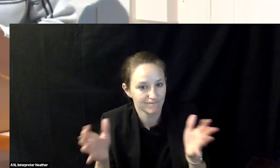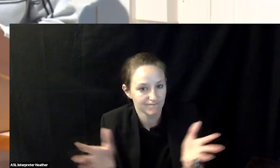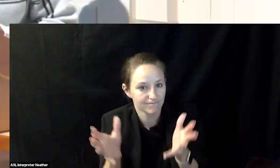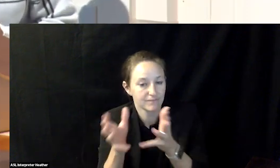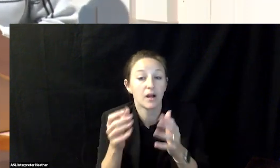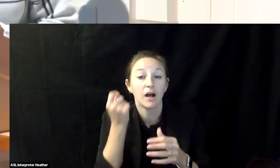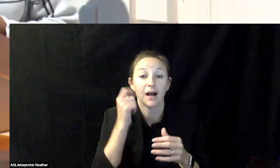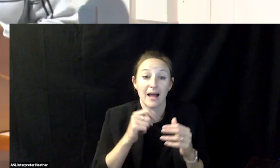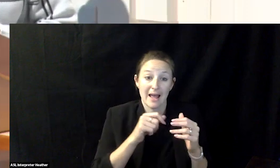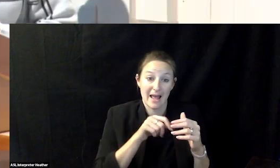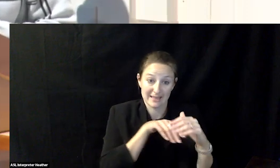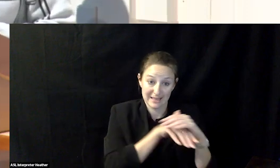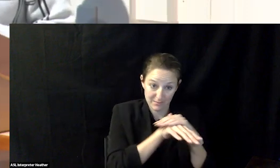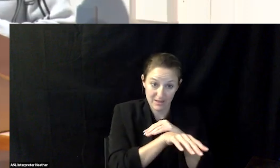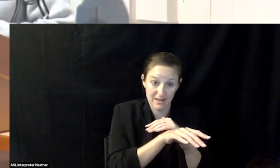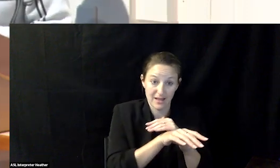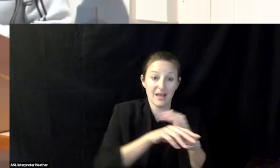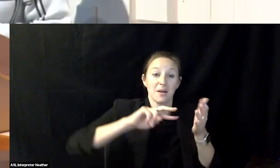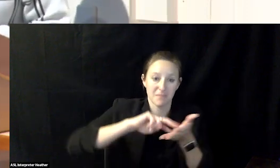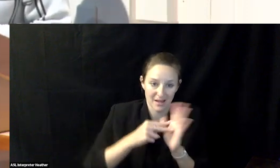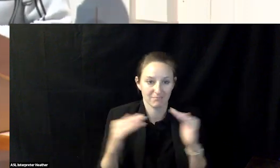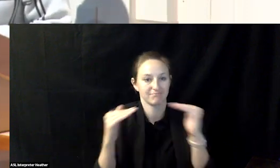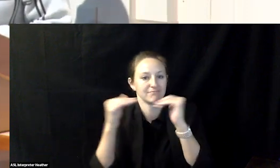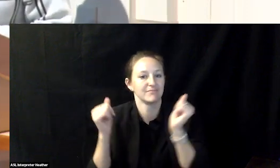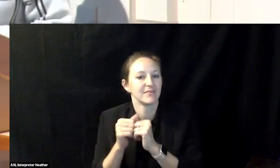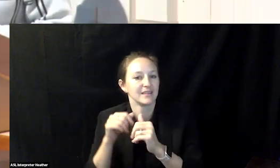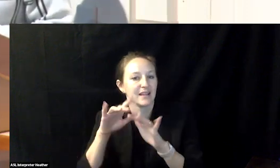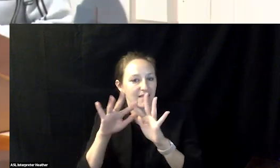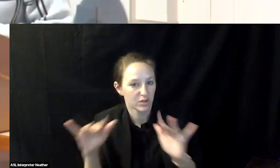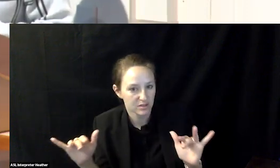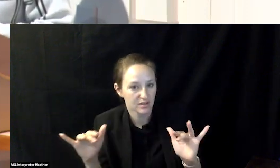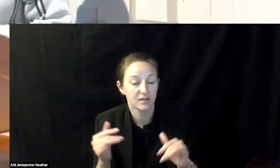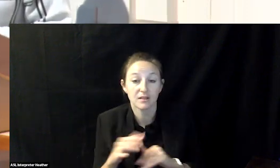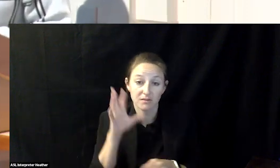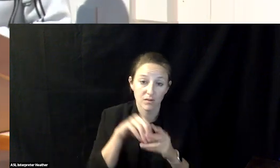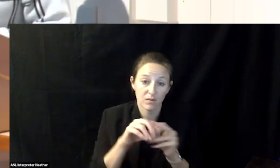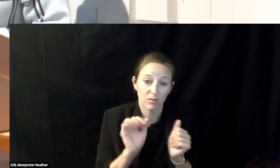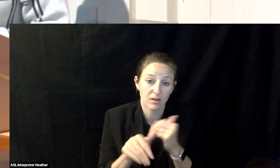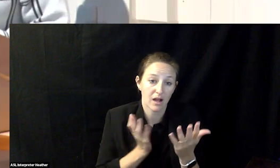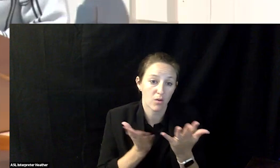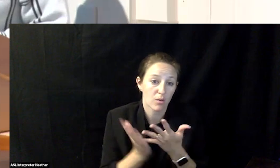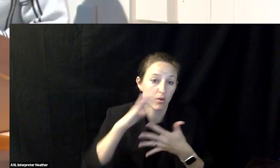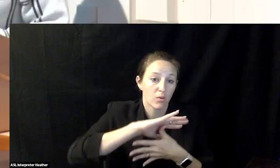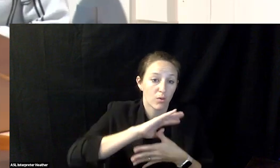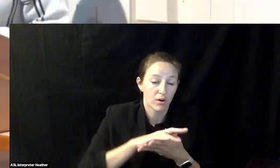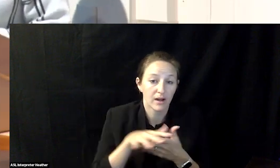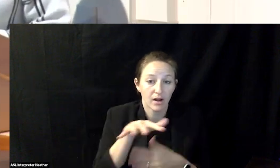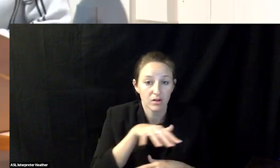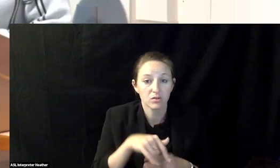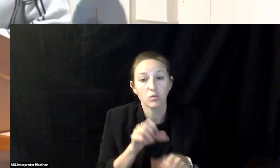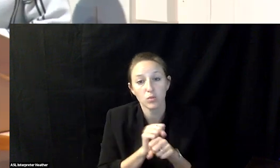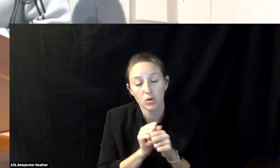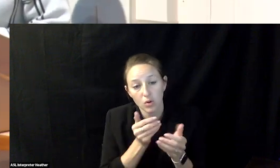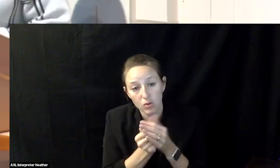diversity. And it absolutely is a part of our priority areas. We work very closely with UDR. We're